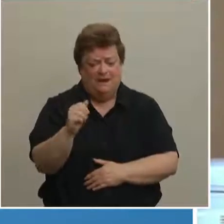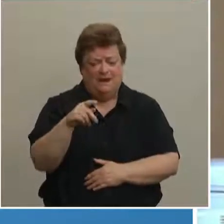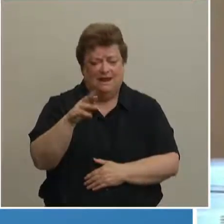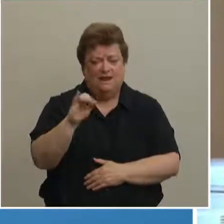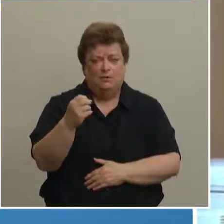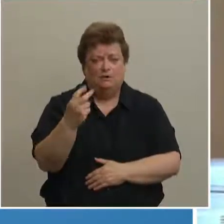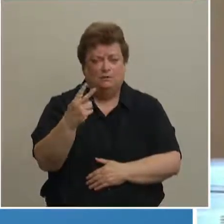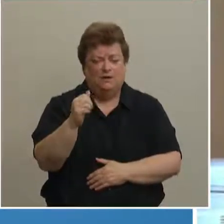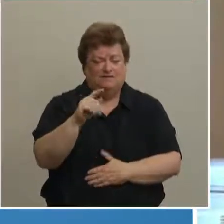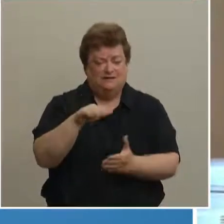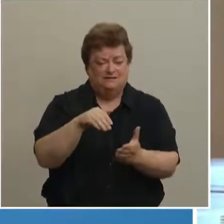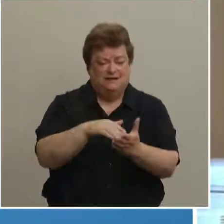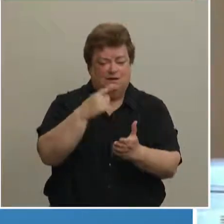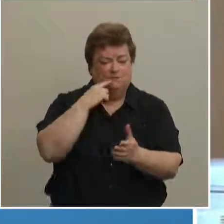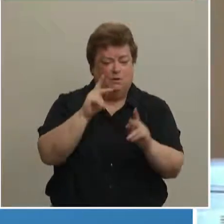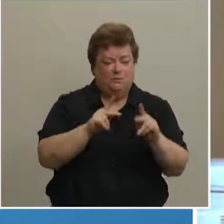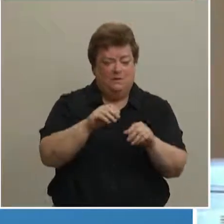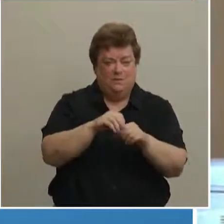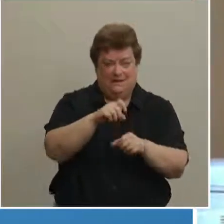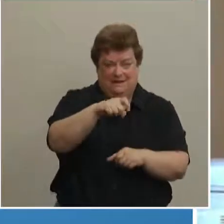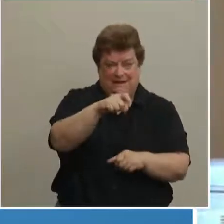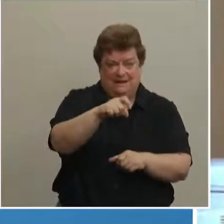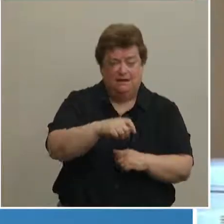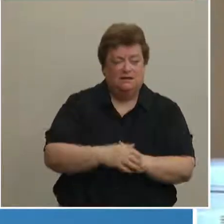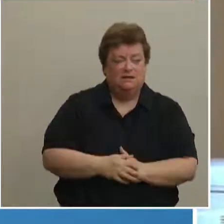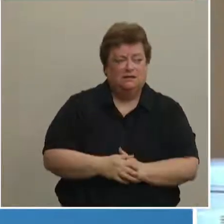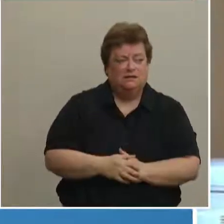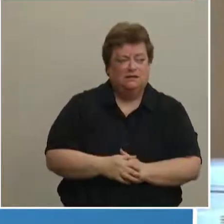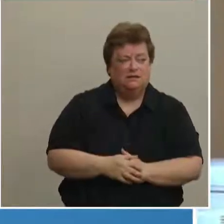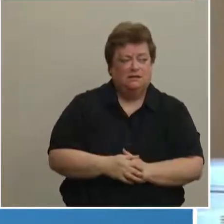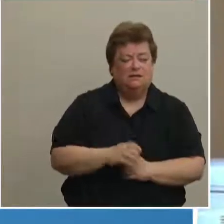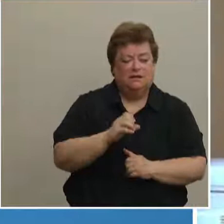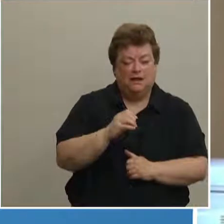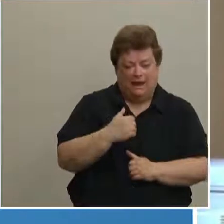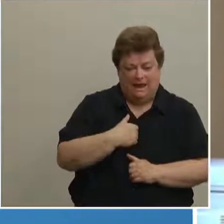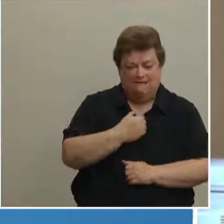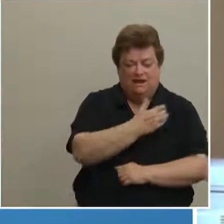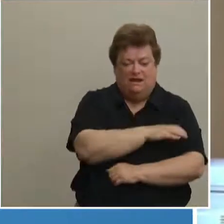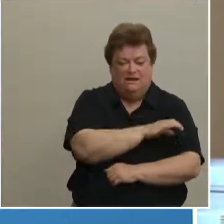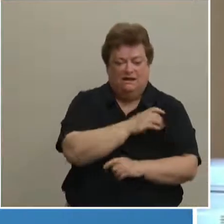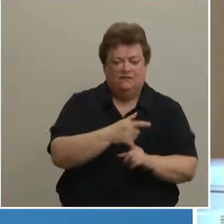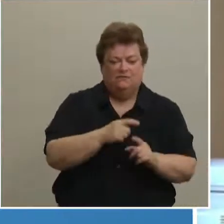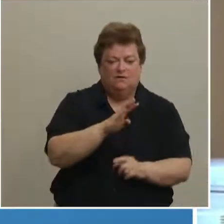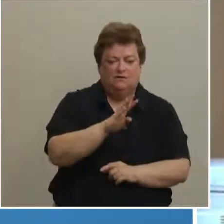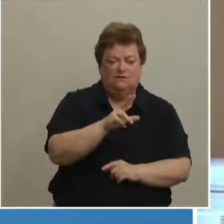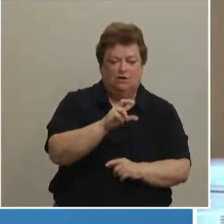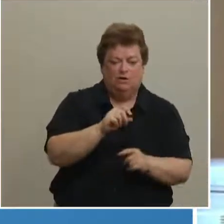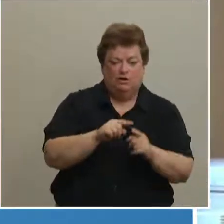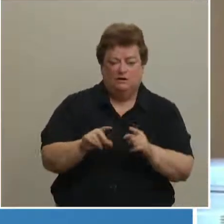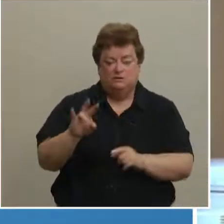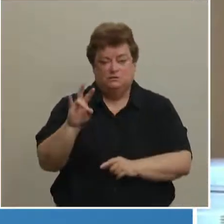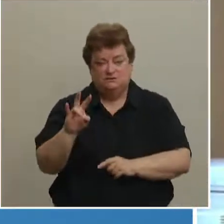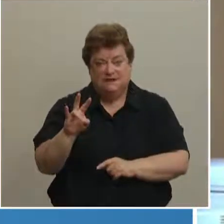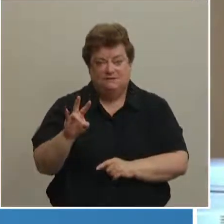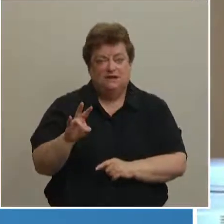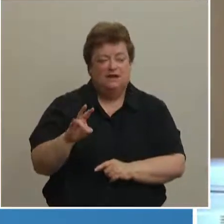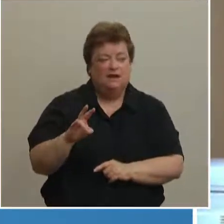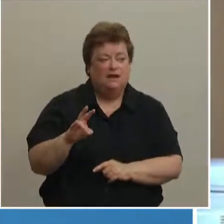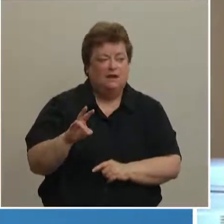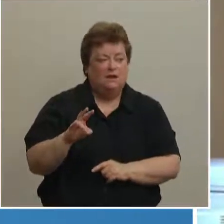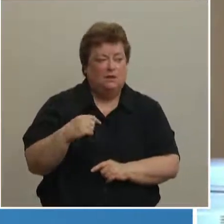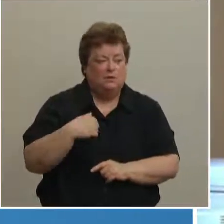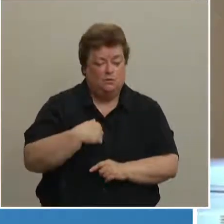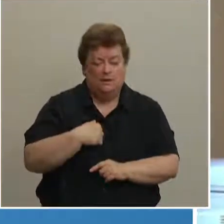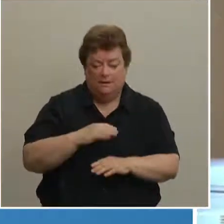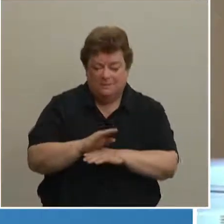the Center for People in Need to hold a clinic from 4:30 to 7. And we've been very busy